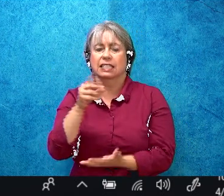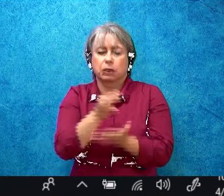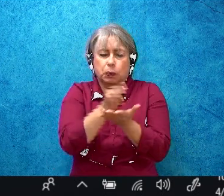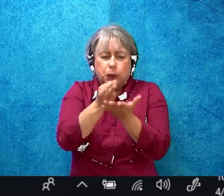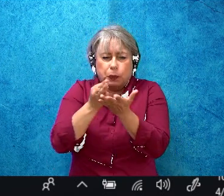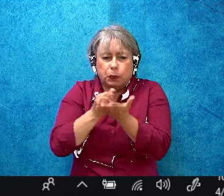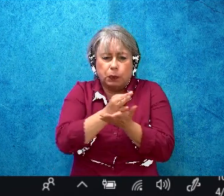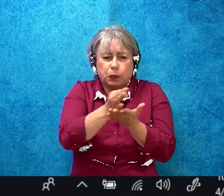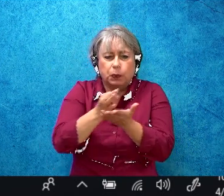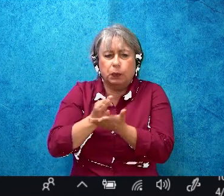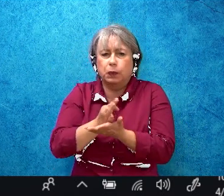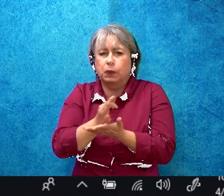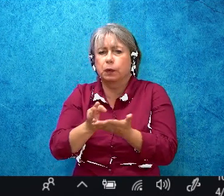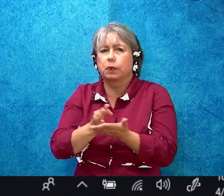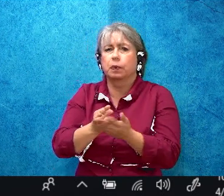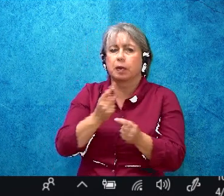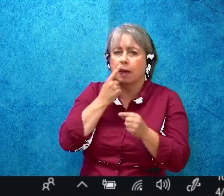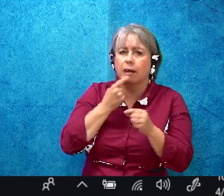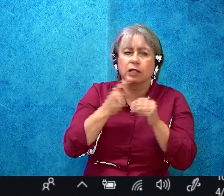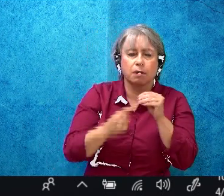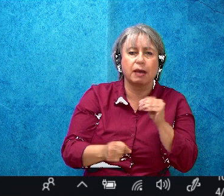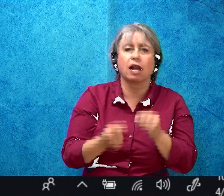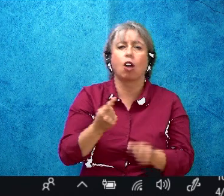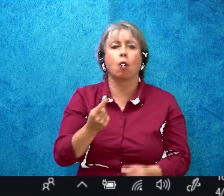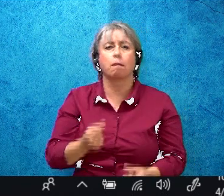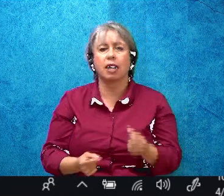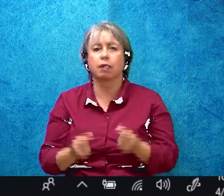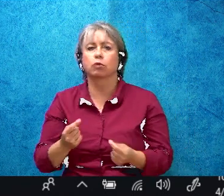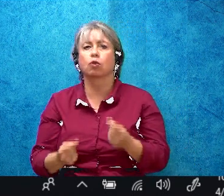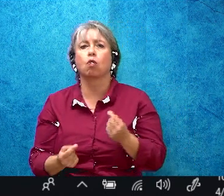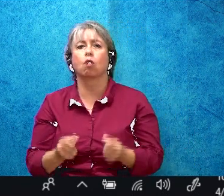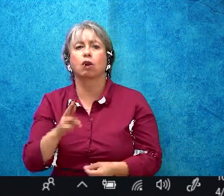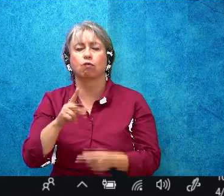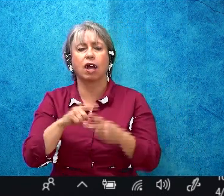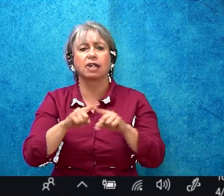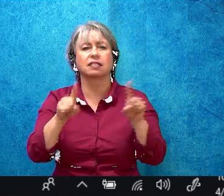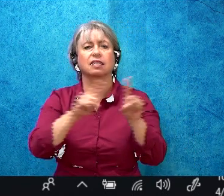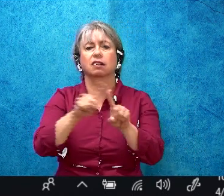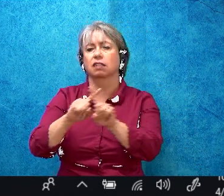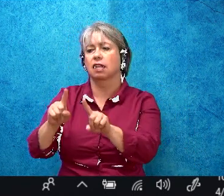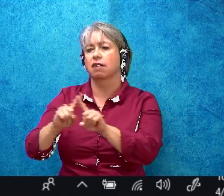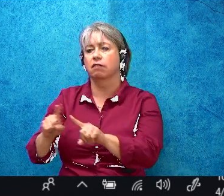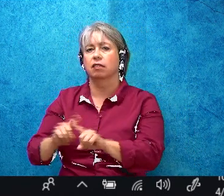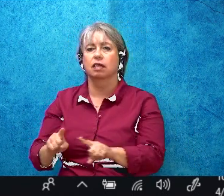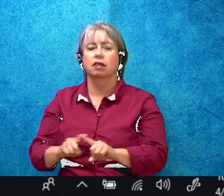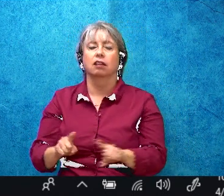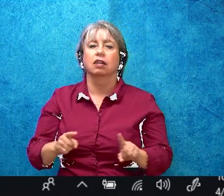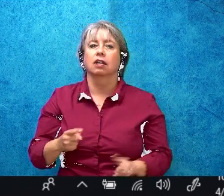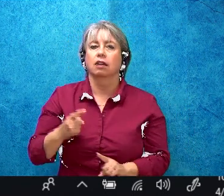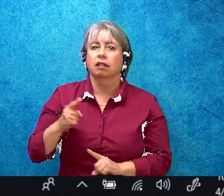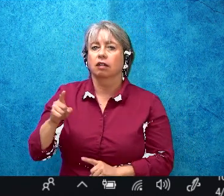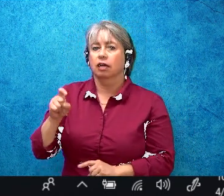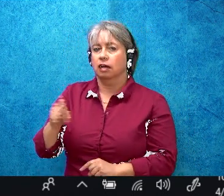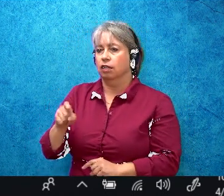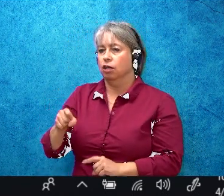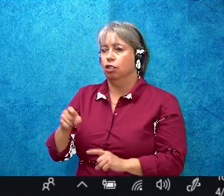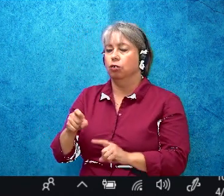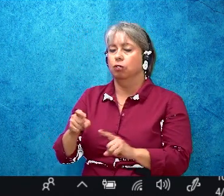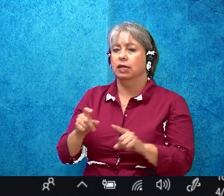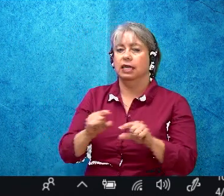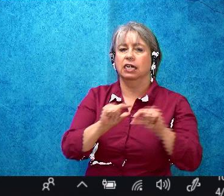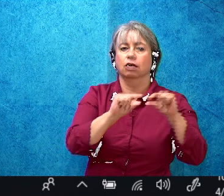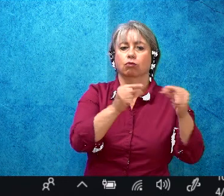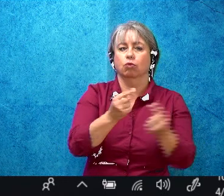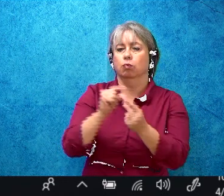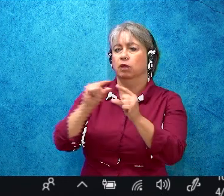like tomato seeds, popcorn, rice, just all kinds of stuff. And she tells Psyche, you got to sort all of this stuff